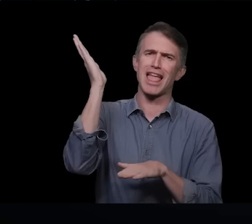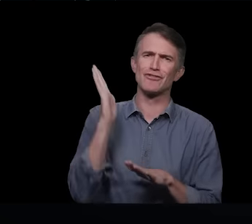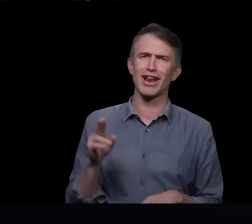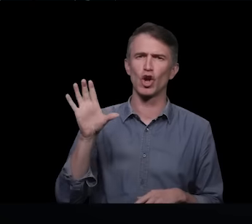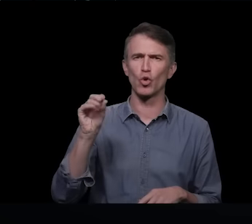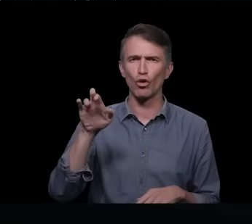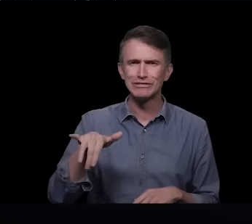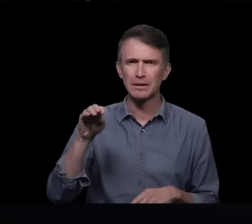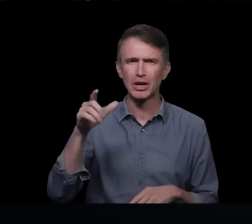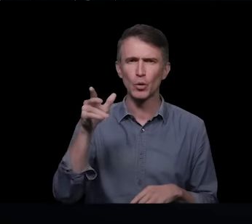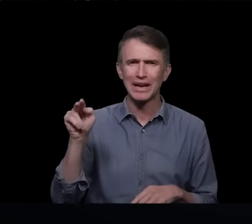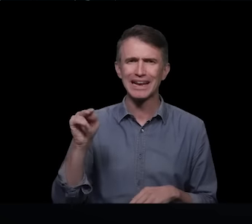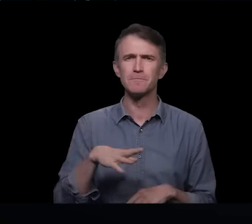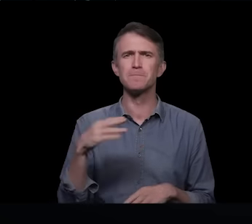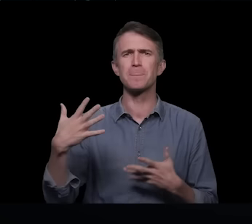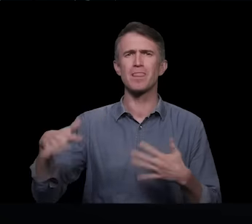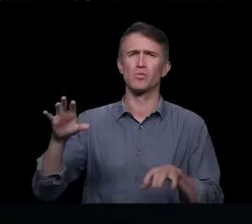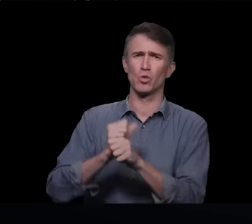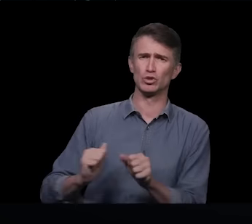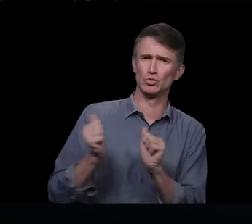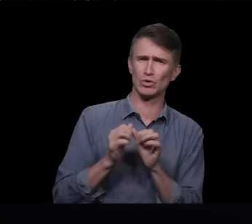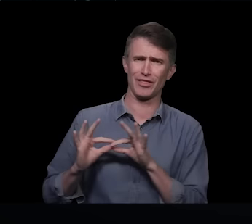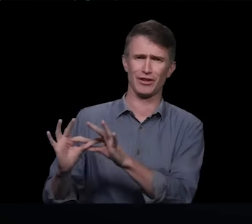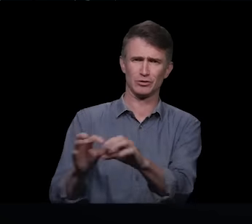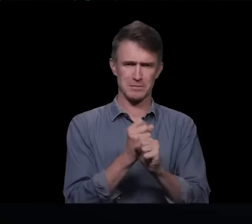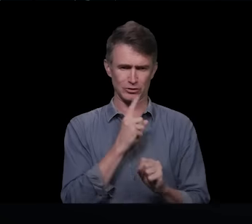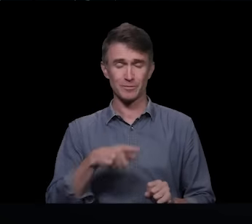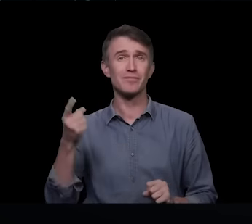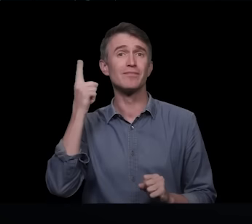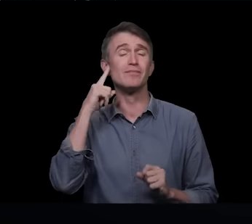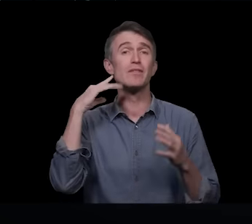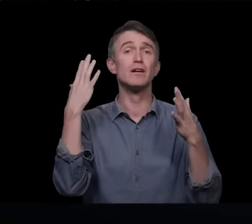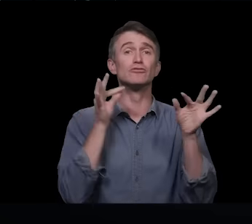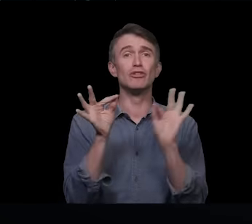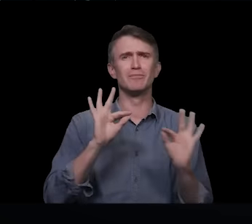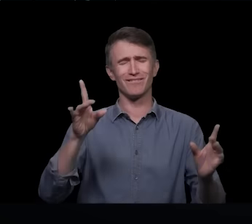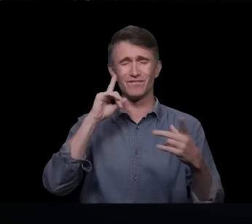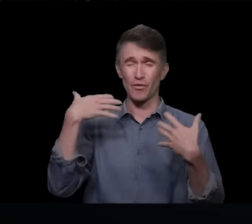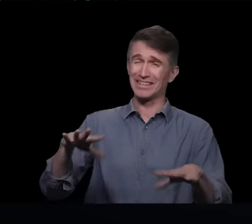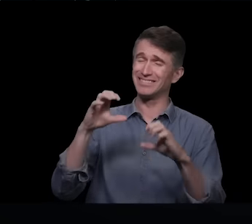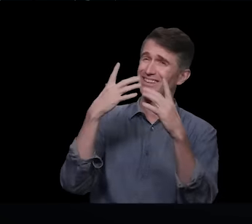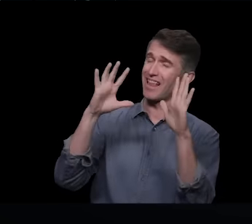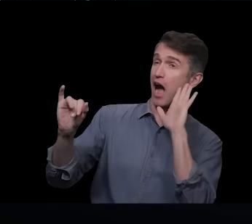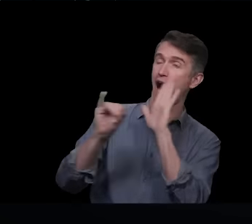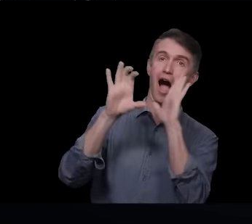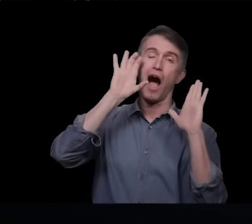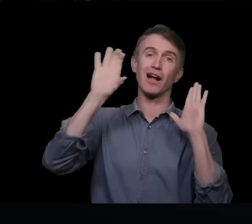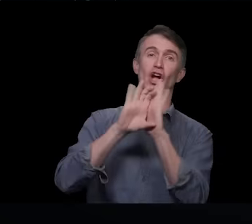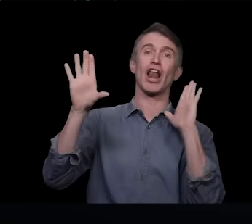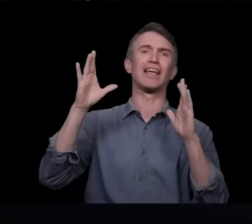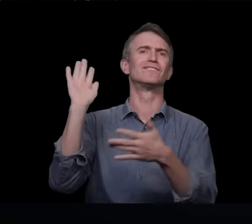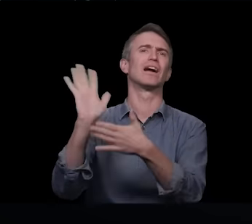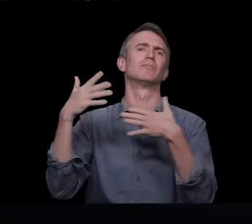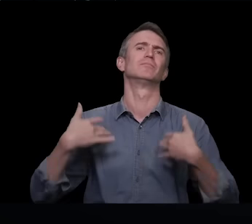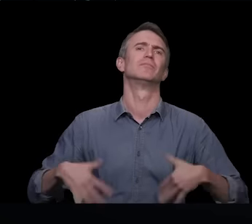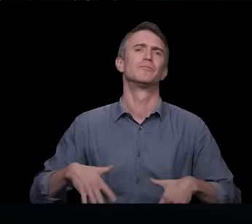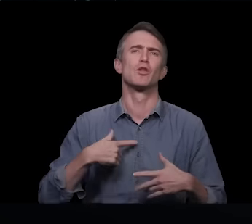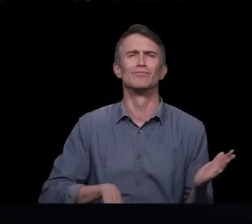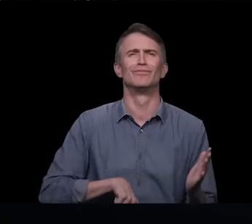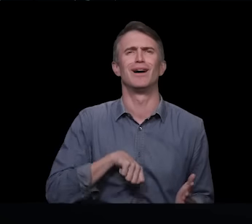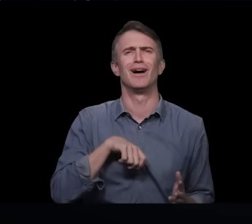narrator Gorrie McGinn, who all worked together to bring audio description to this iconic film. We're proud of their efforts and